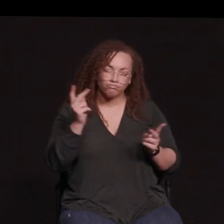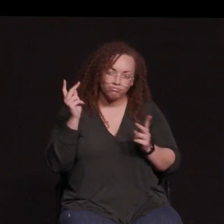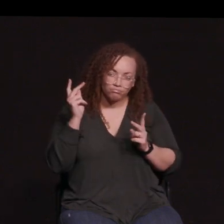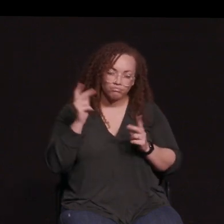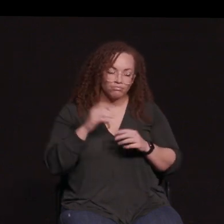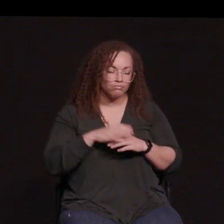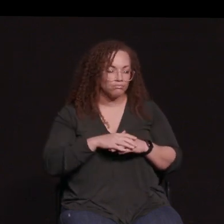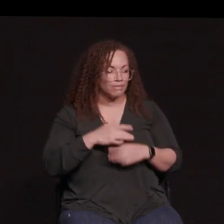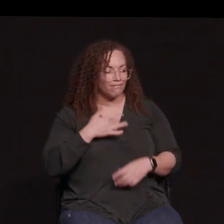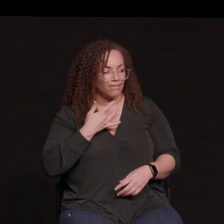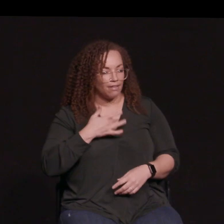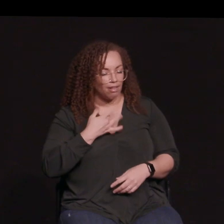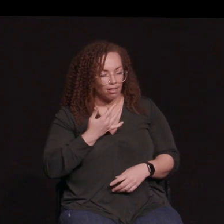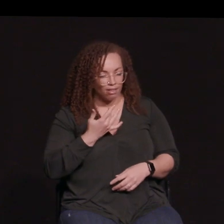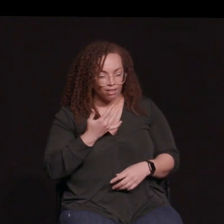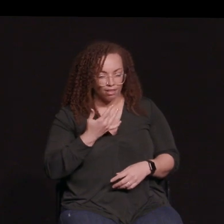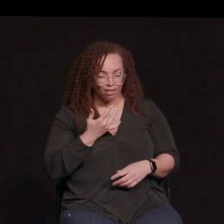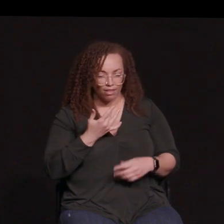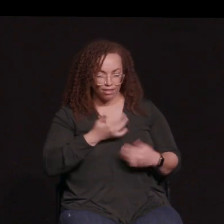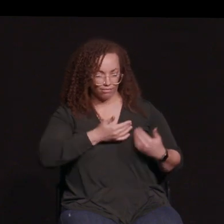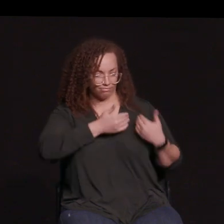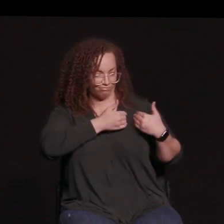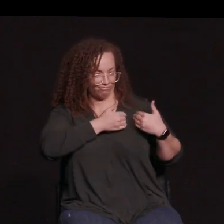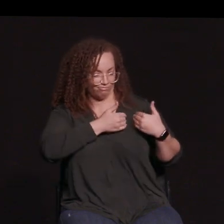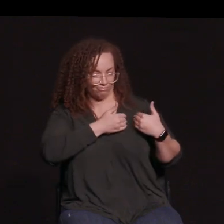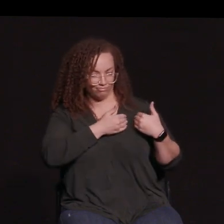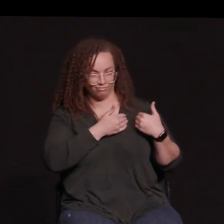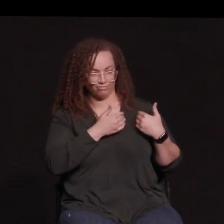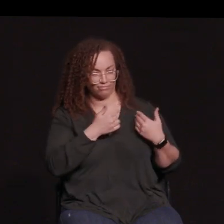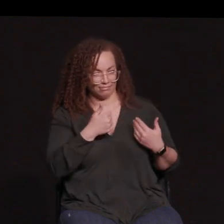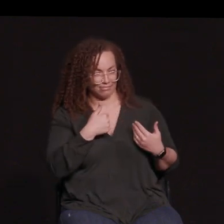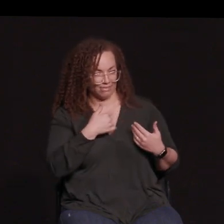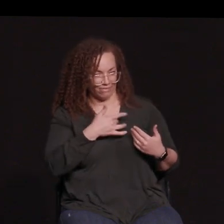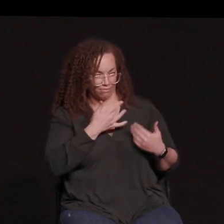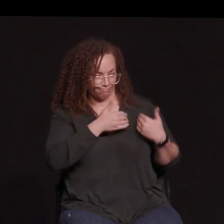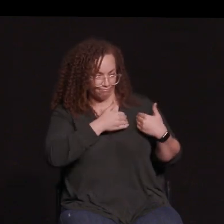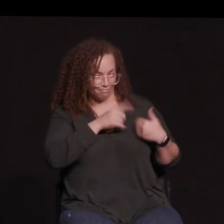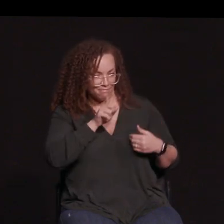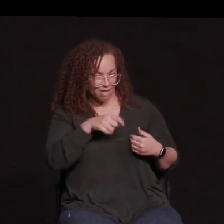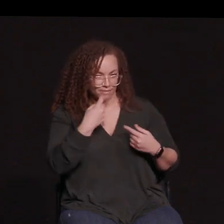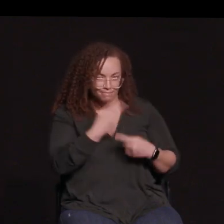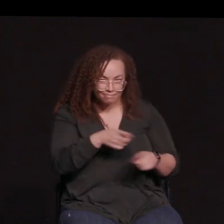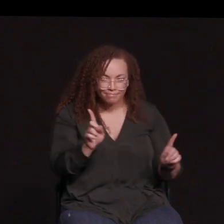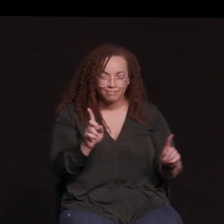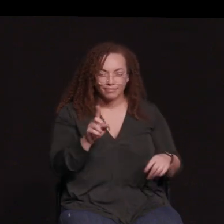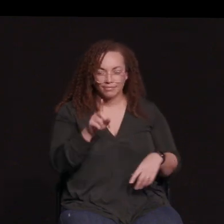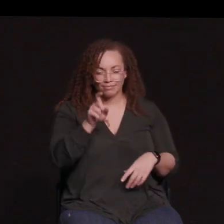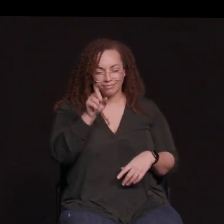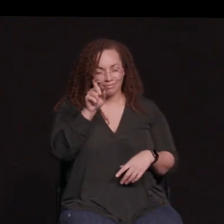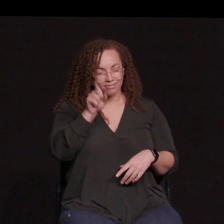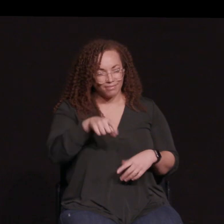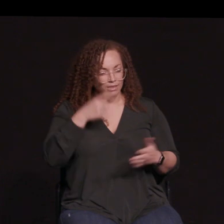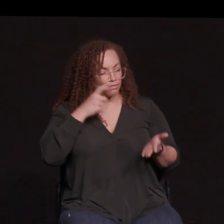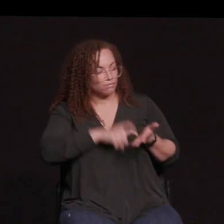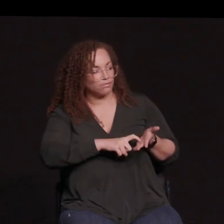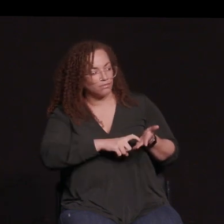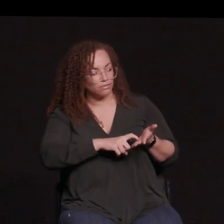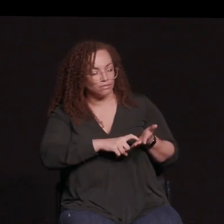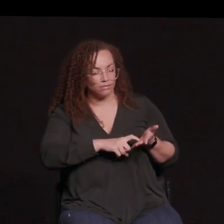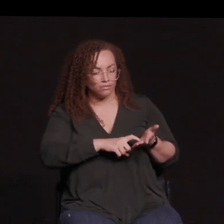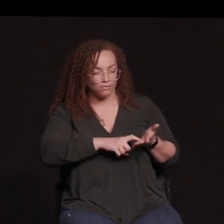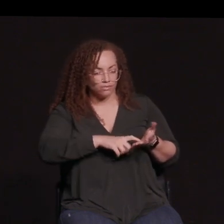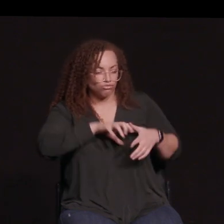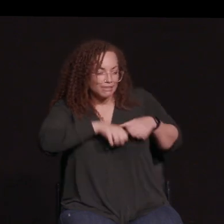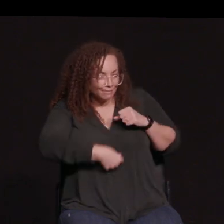I feel a responsibility to say this, to acknowledge grief for what it truly